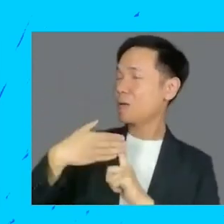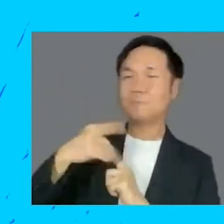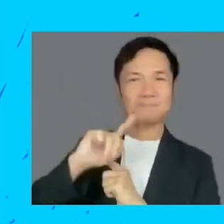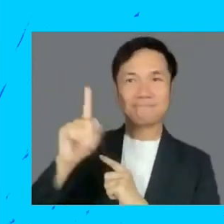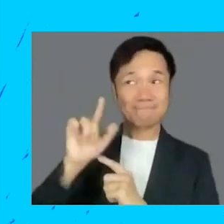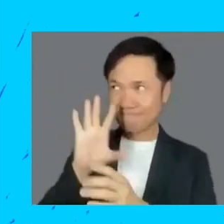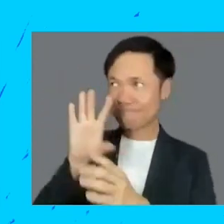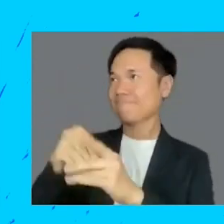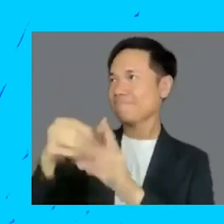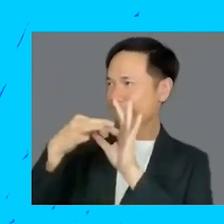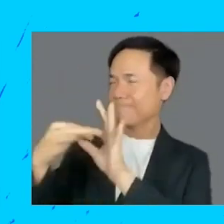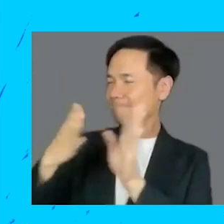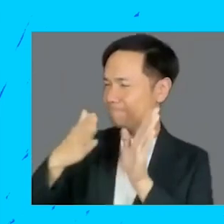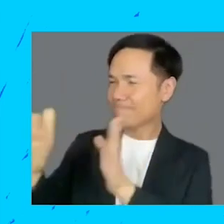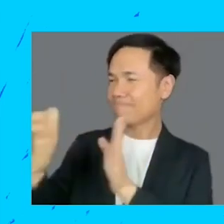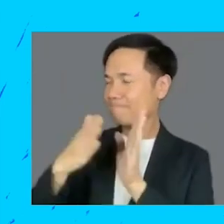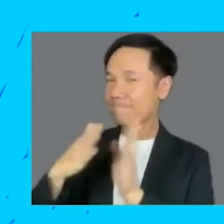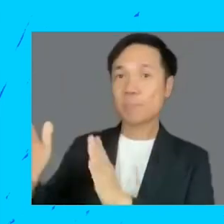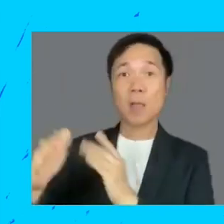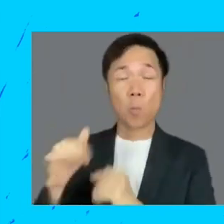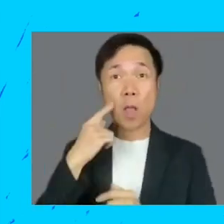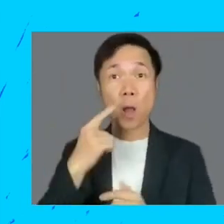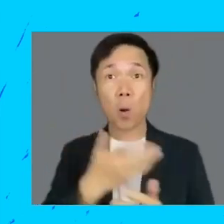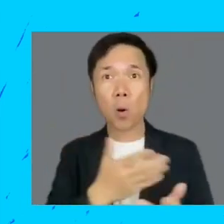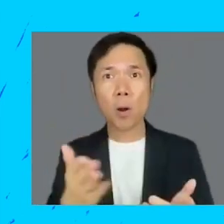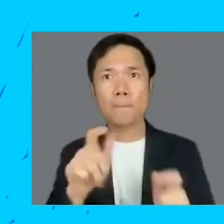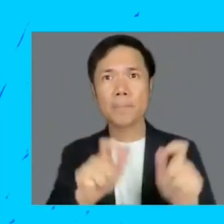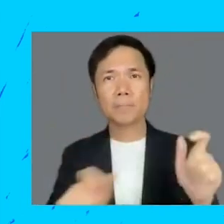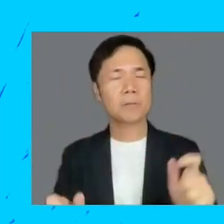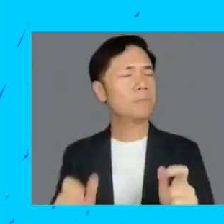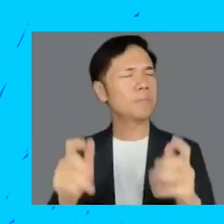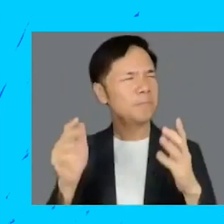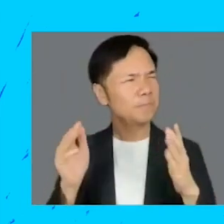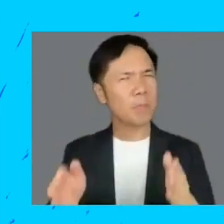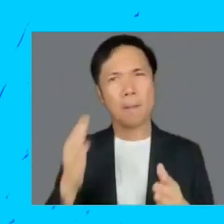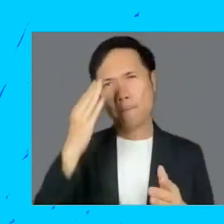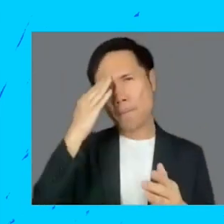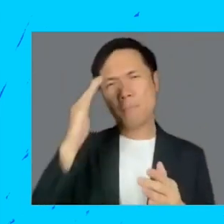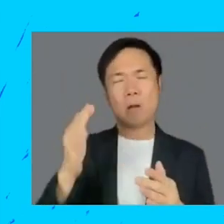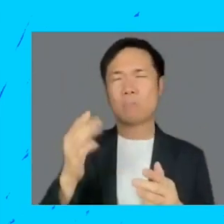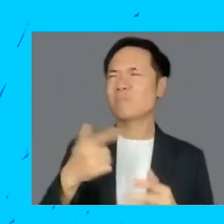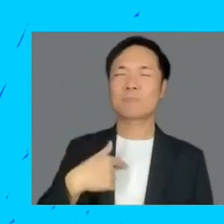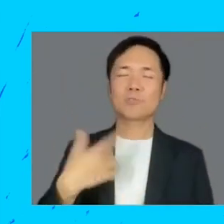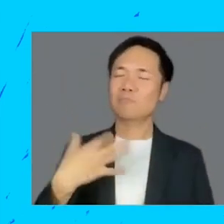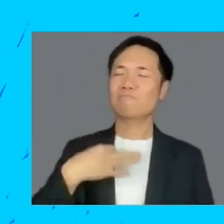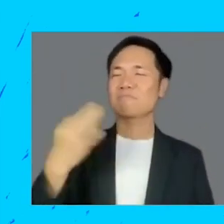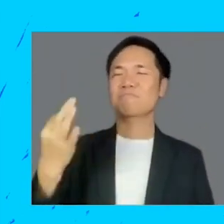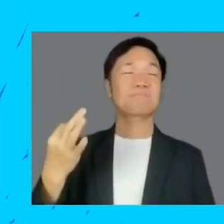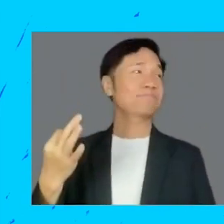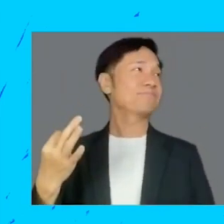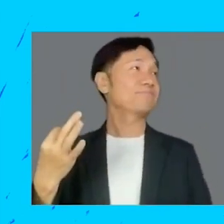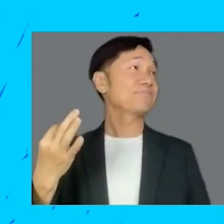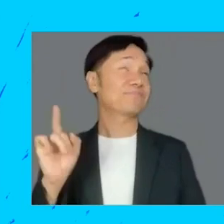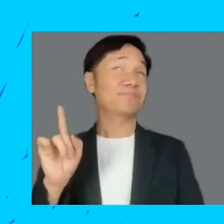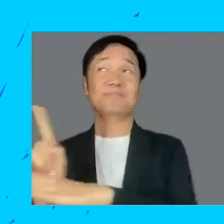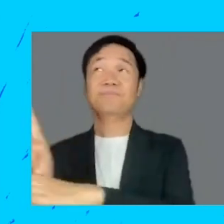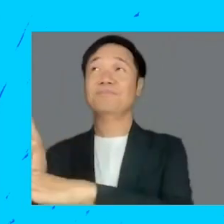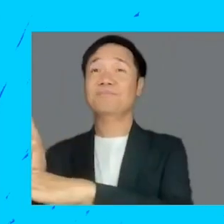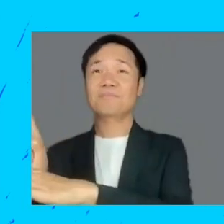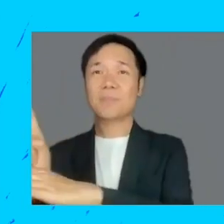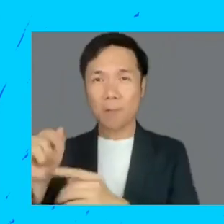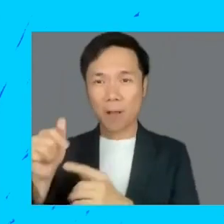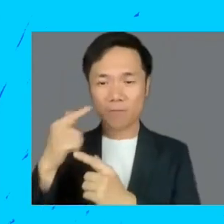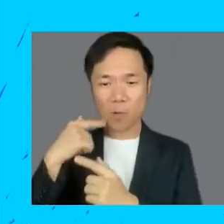donor organizations, we need to move beyond tokenism and ticking off the